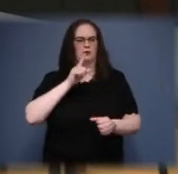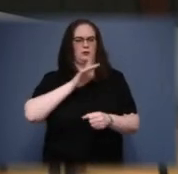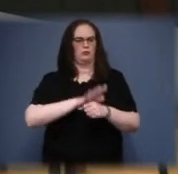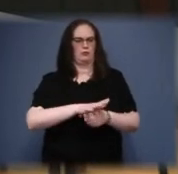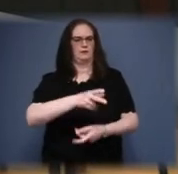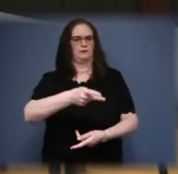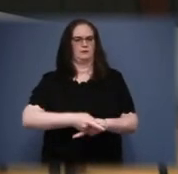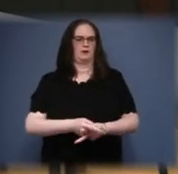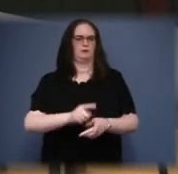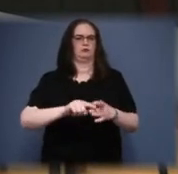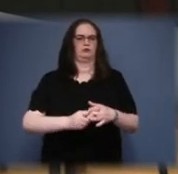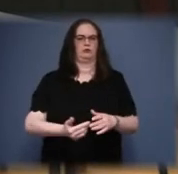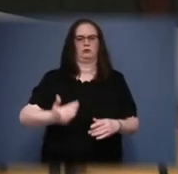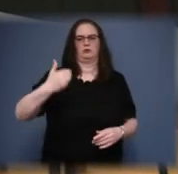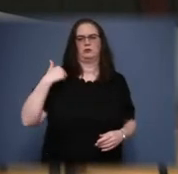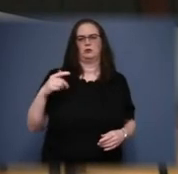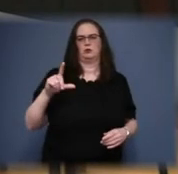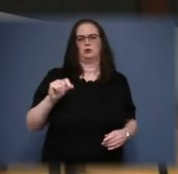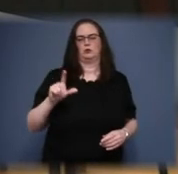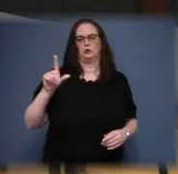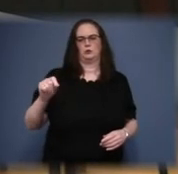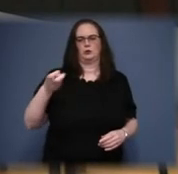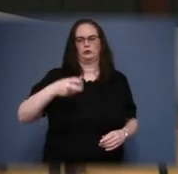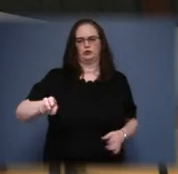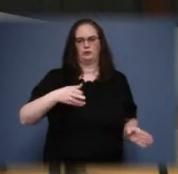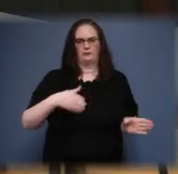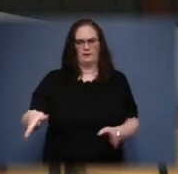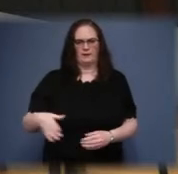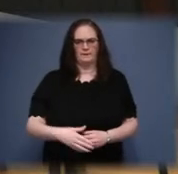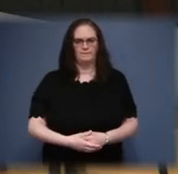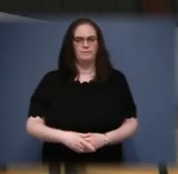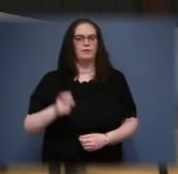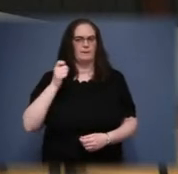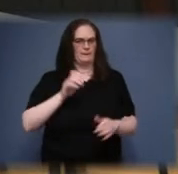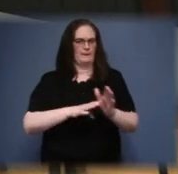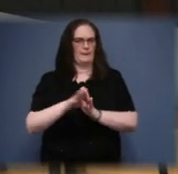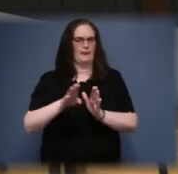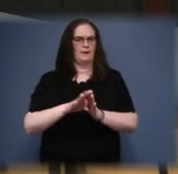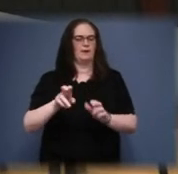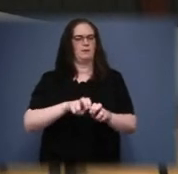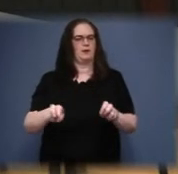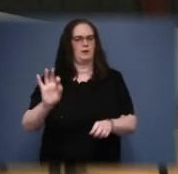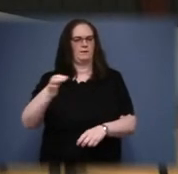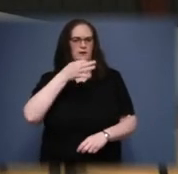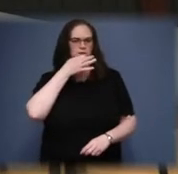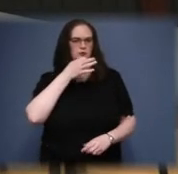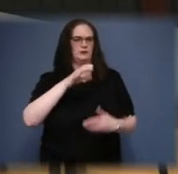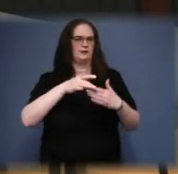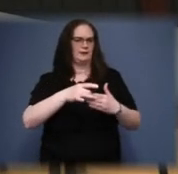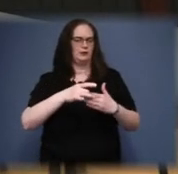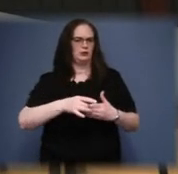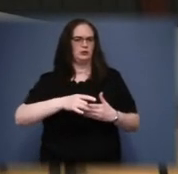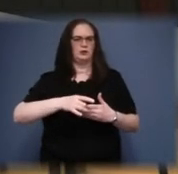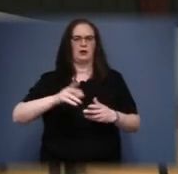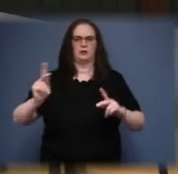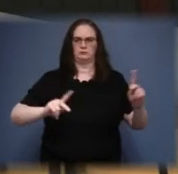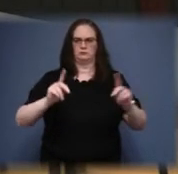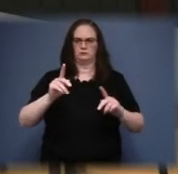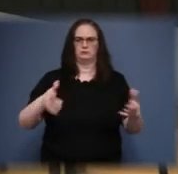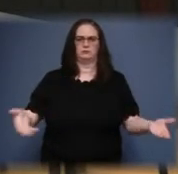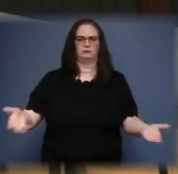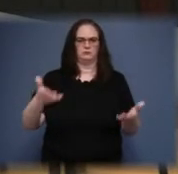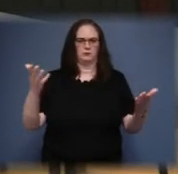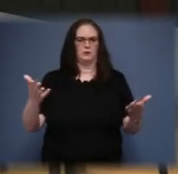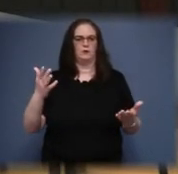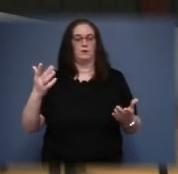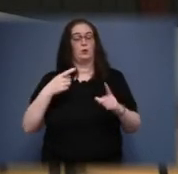kept dating back to the 2020 transition plan, which was developed by a panel of experts, leaders, and constituents for